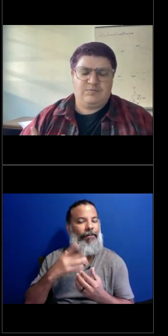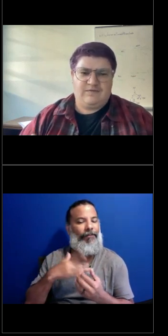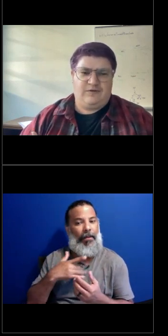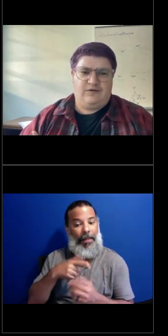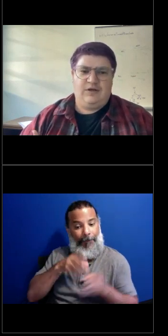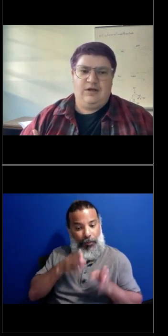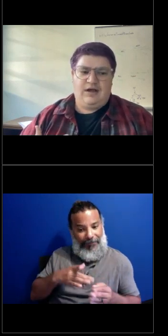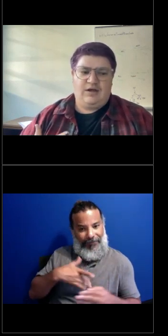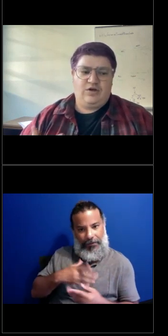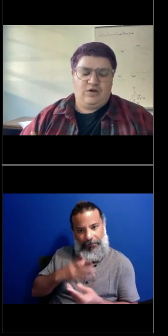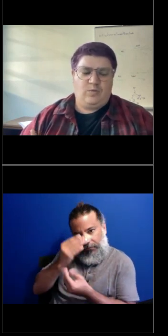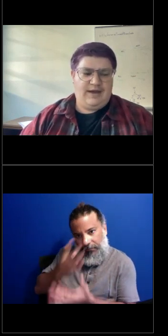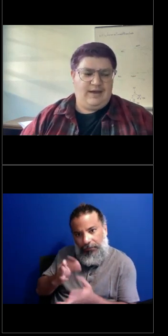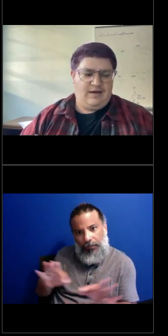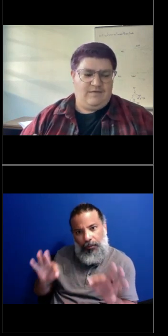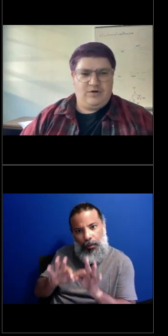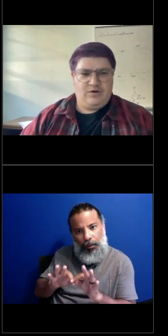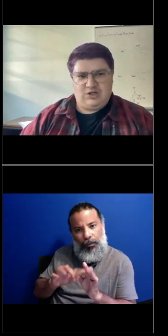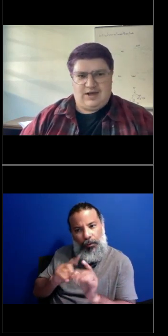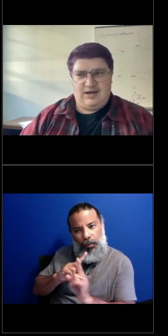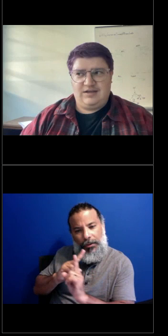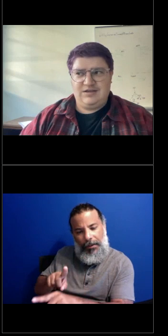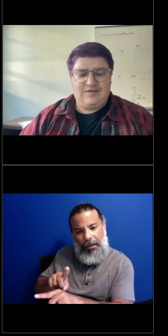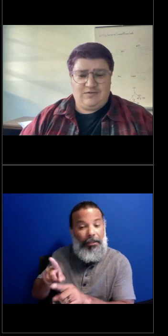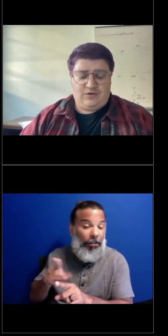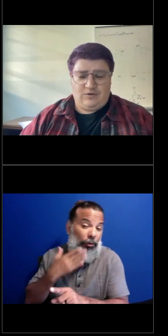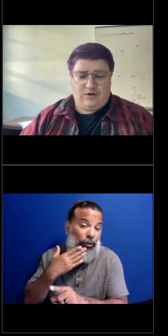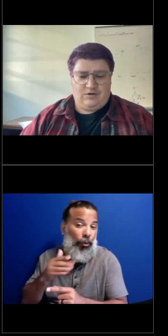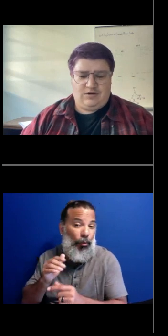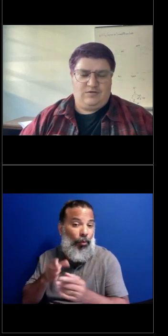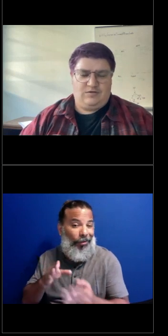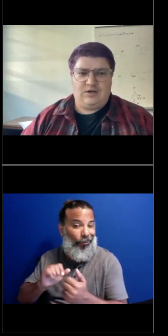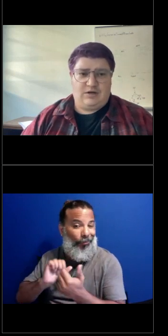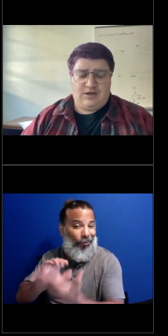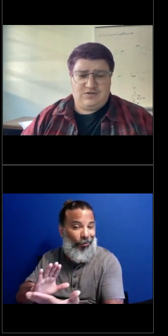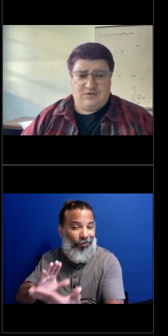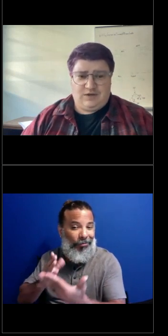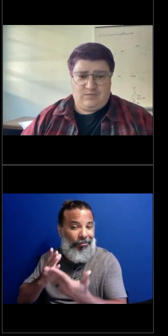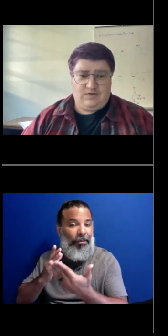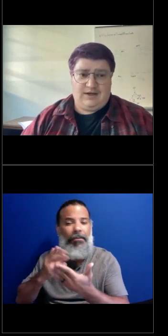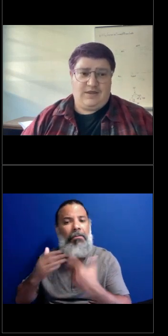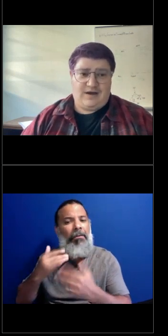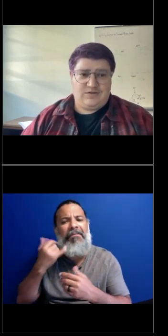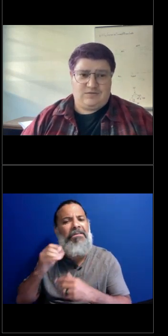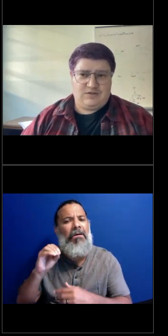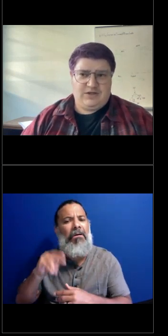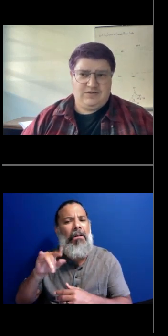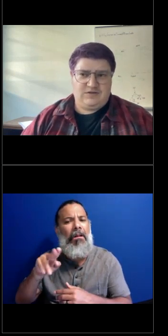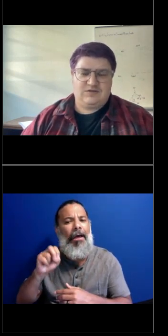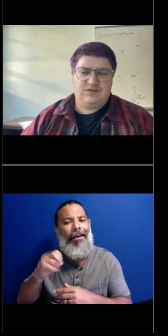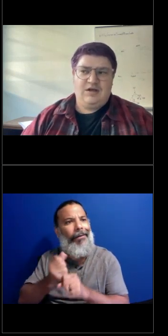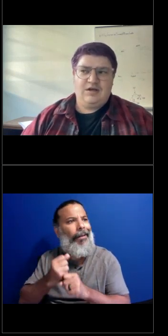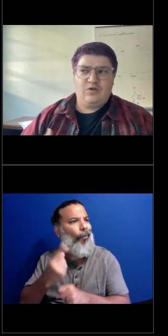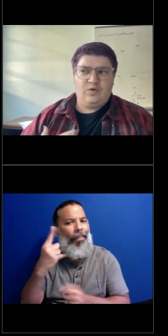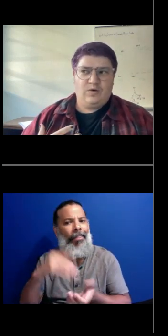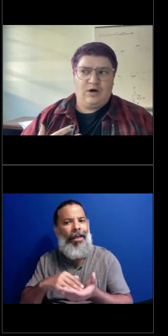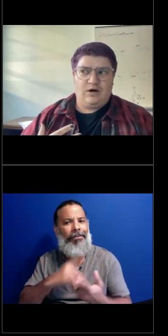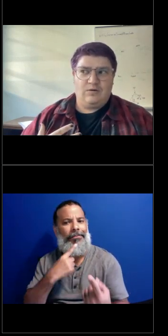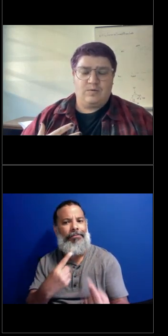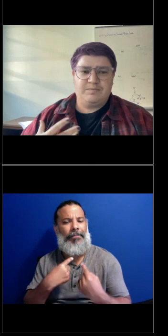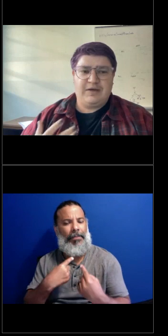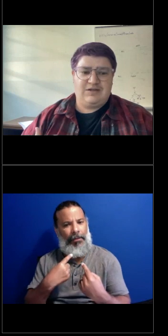really respectful and good way of approaching that. Even if you are, doing an online survey where you're getting 1,000 responses,